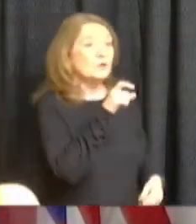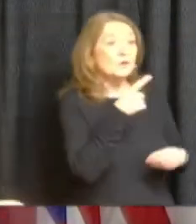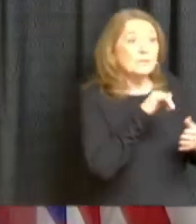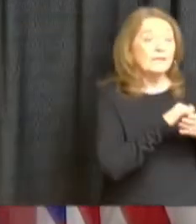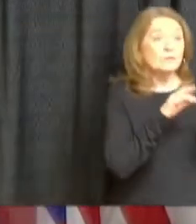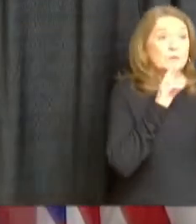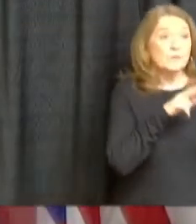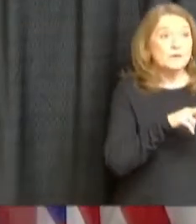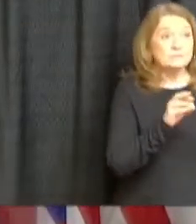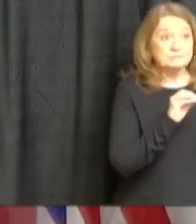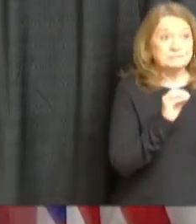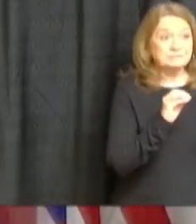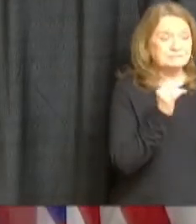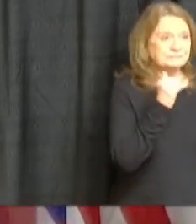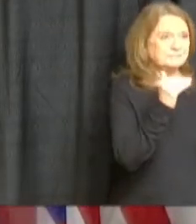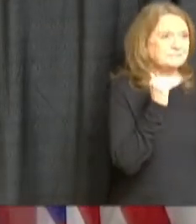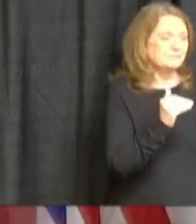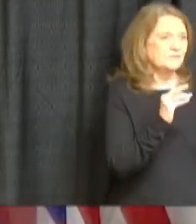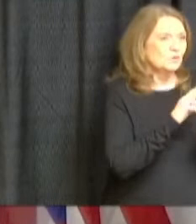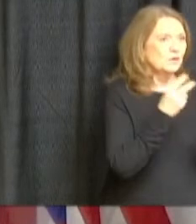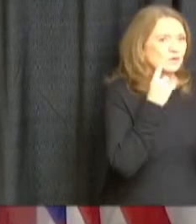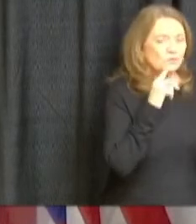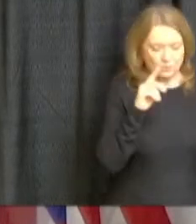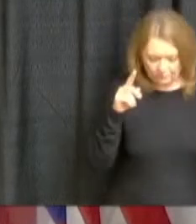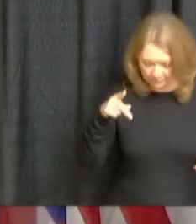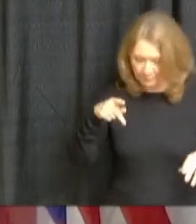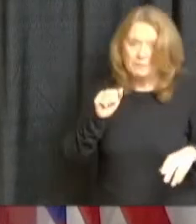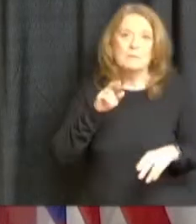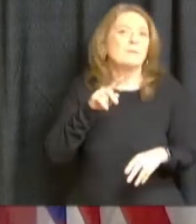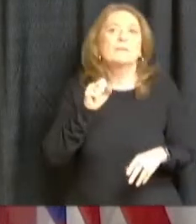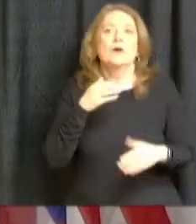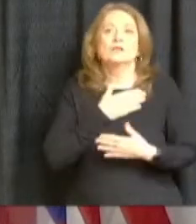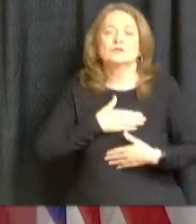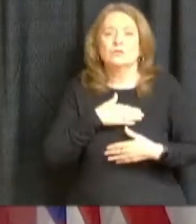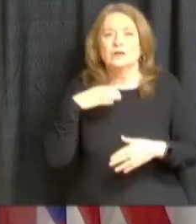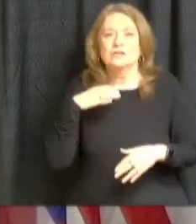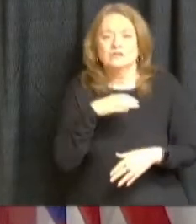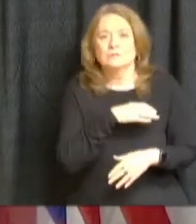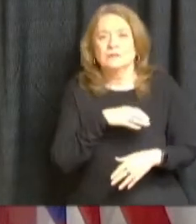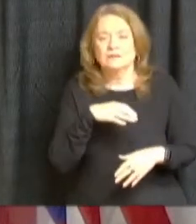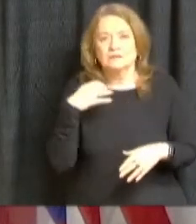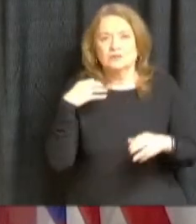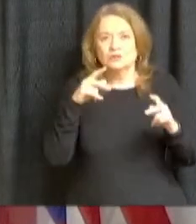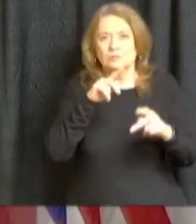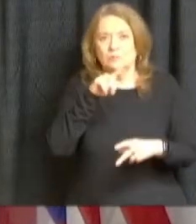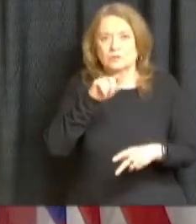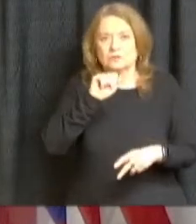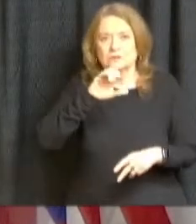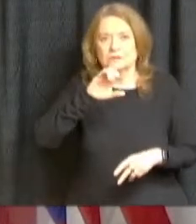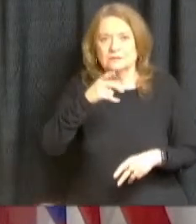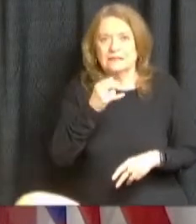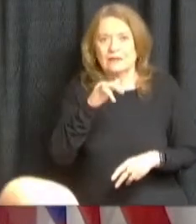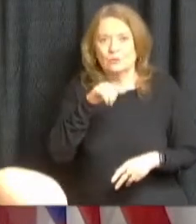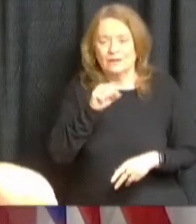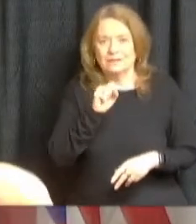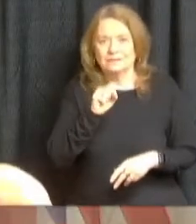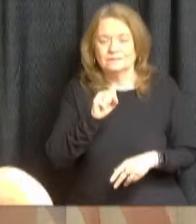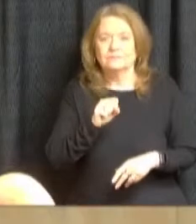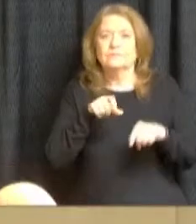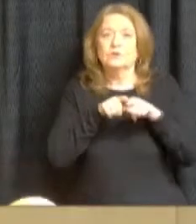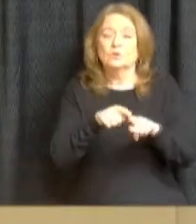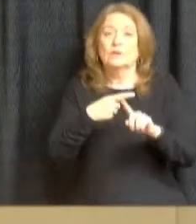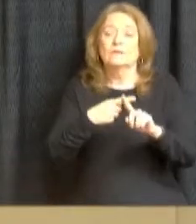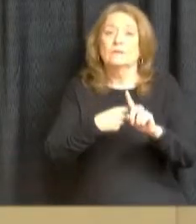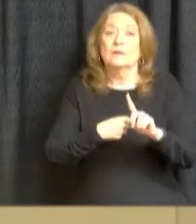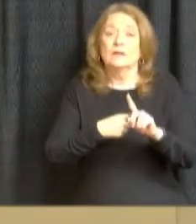report? Seeing none, we're now ready for the Parks and Recreation Committee. Chairperson Zacharias, you're recognized. Thank you, Mayor. During the